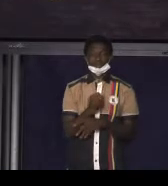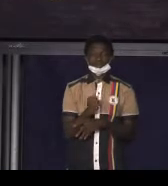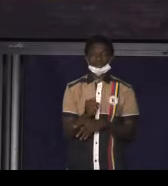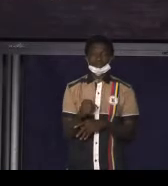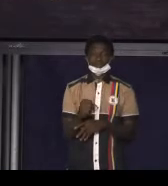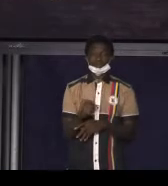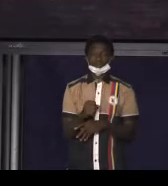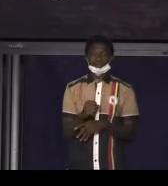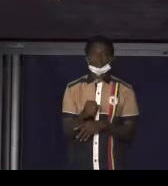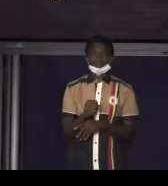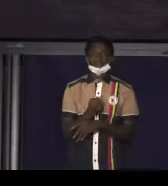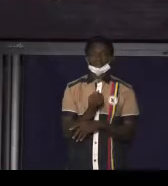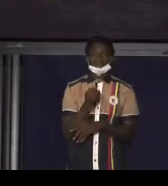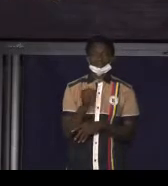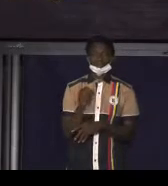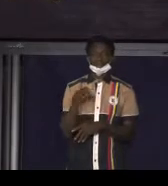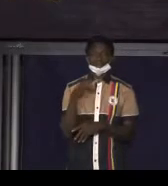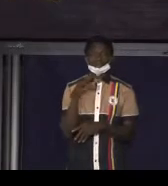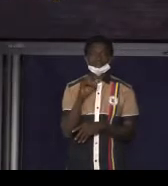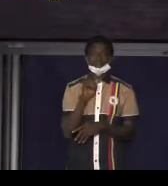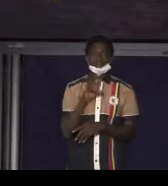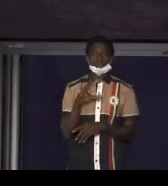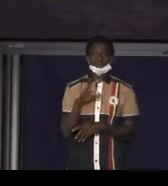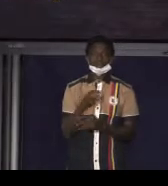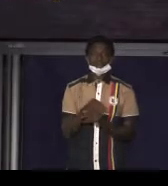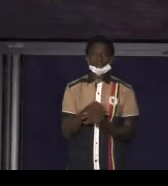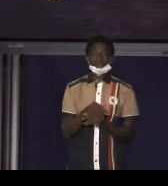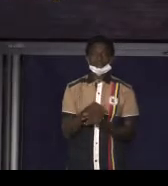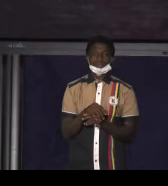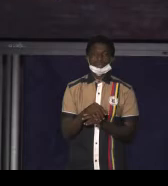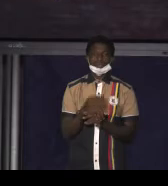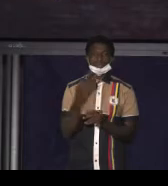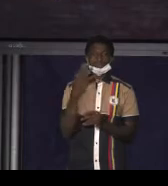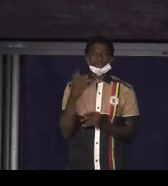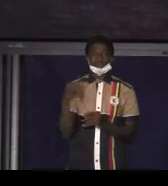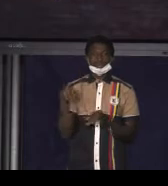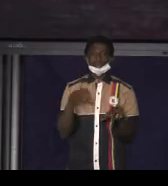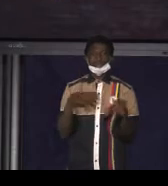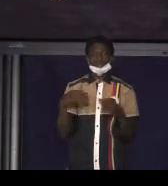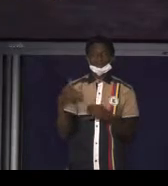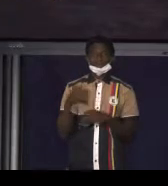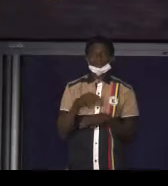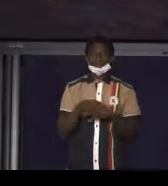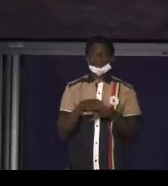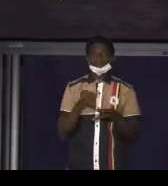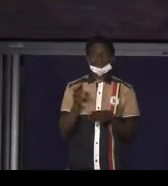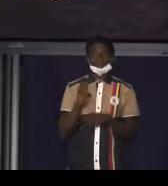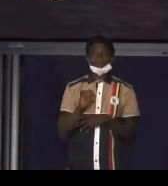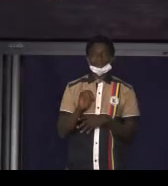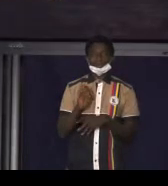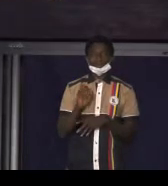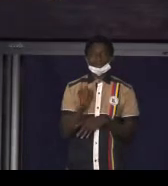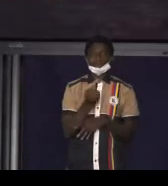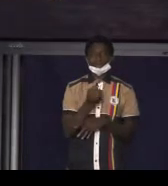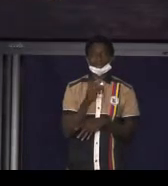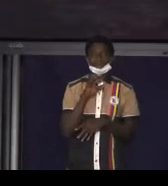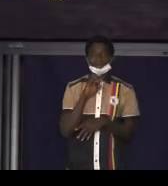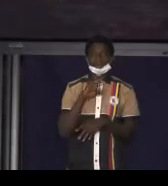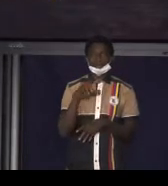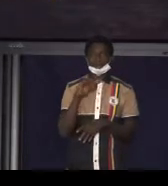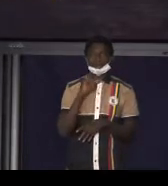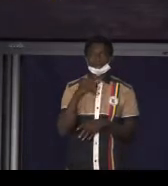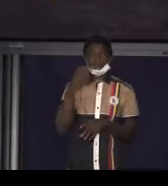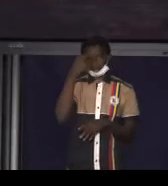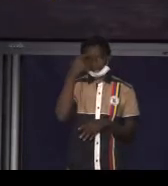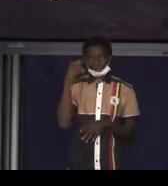Another name for the dry and wet cell is secondary cell. Why do they call those cells secondary cells?